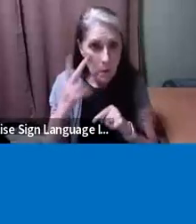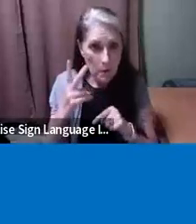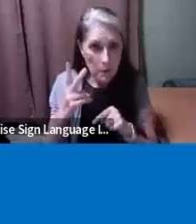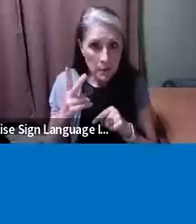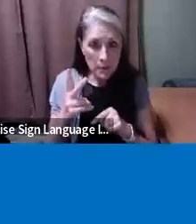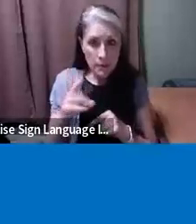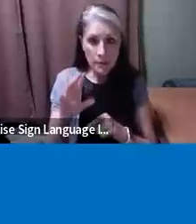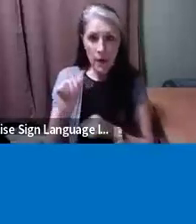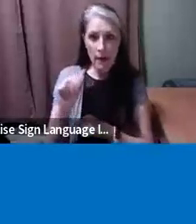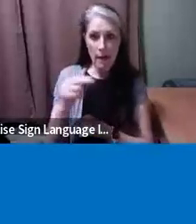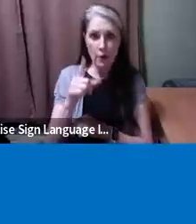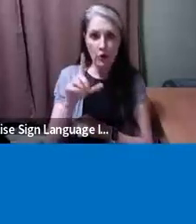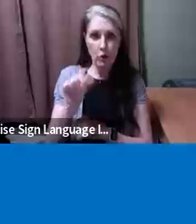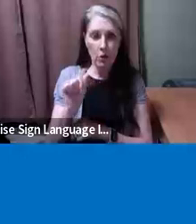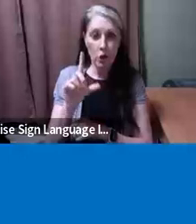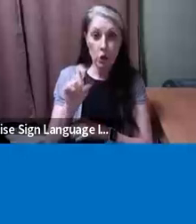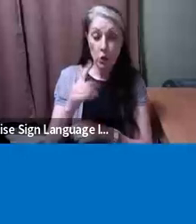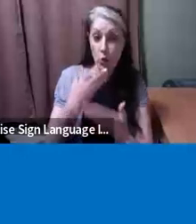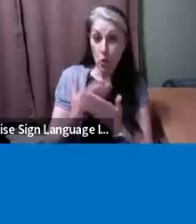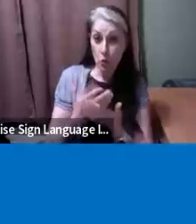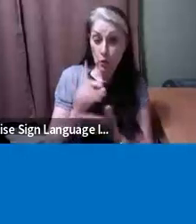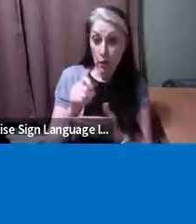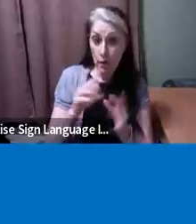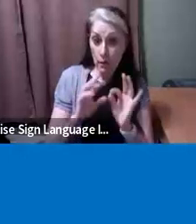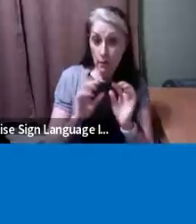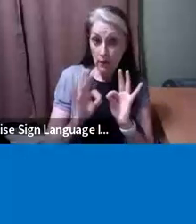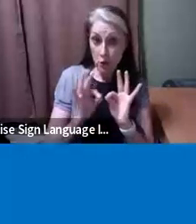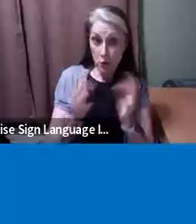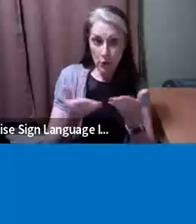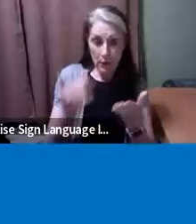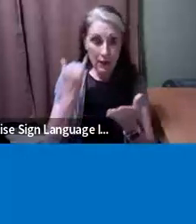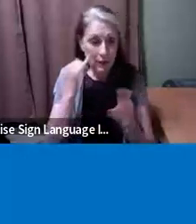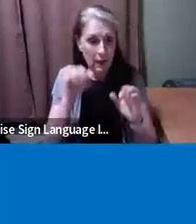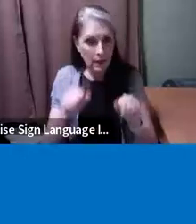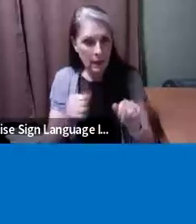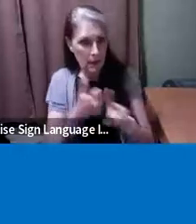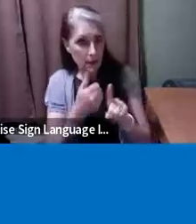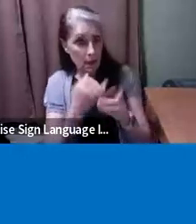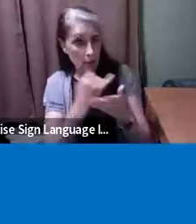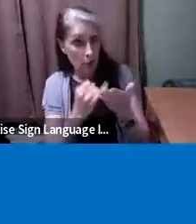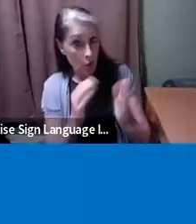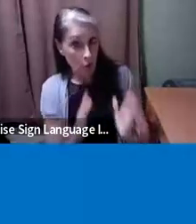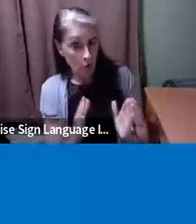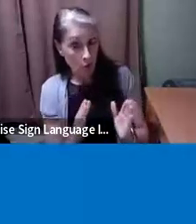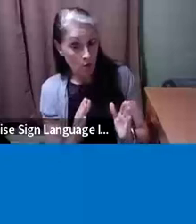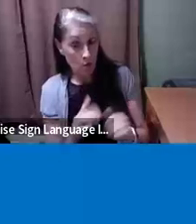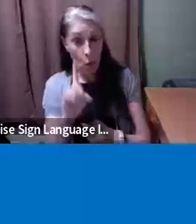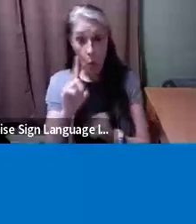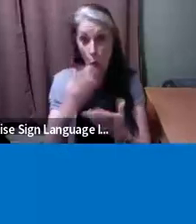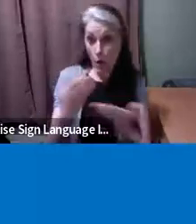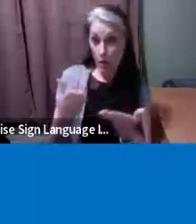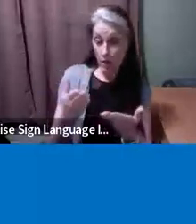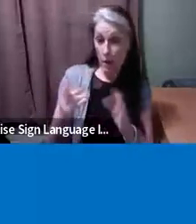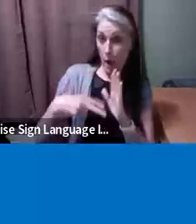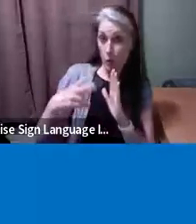Oh, Angela asked a really good question. Can we ask the interpreters who are here whether or not they consider themselves artists? One thing that I was